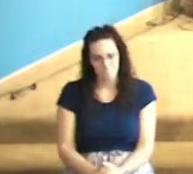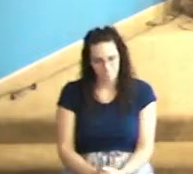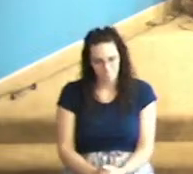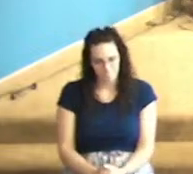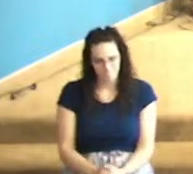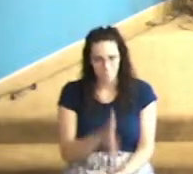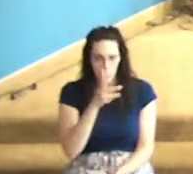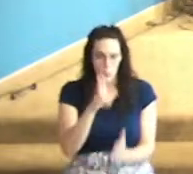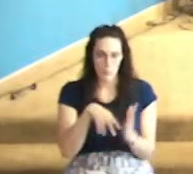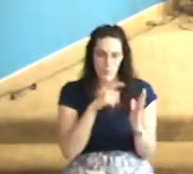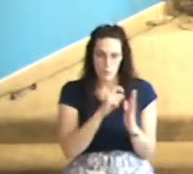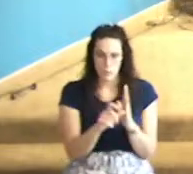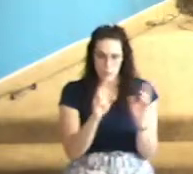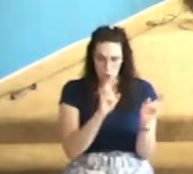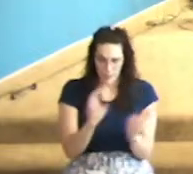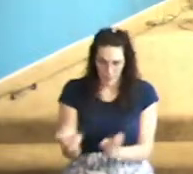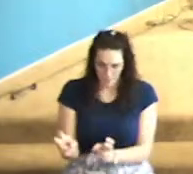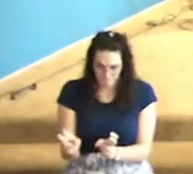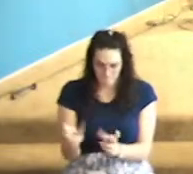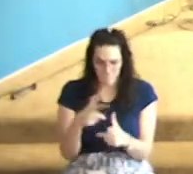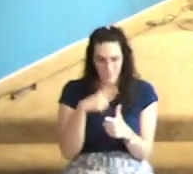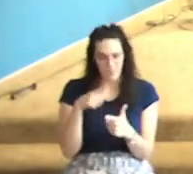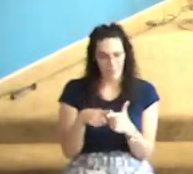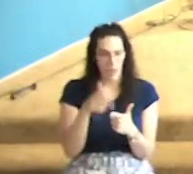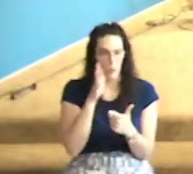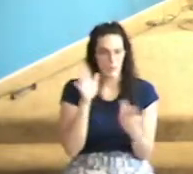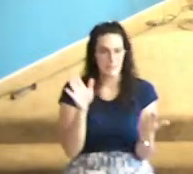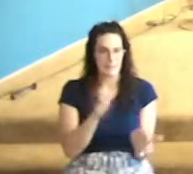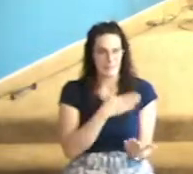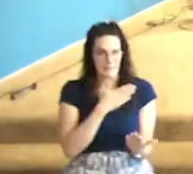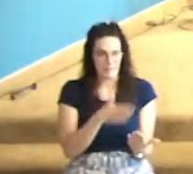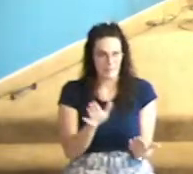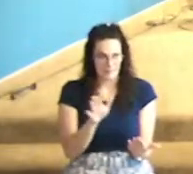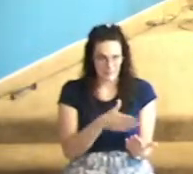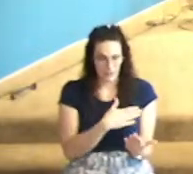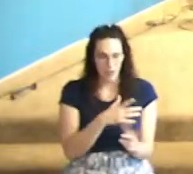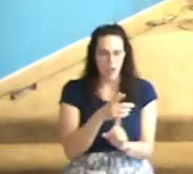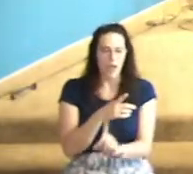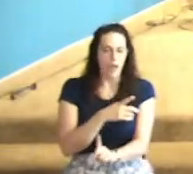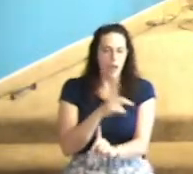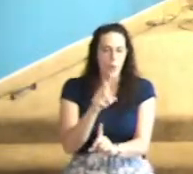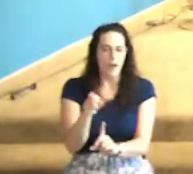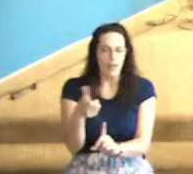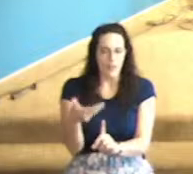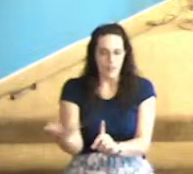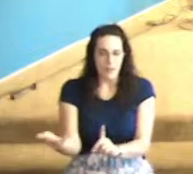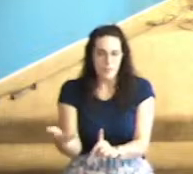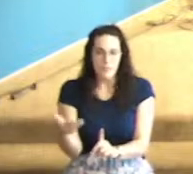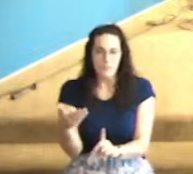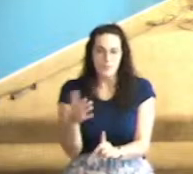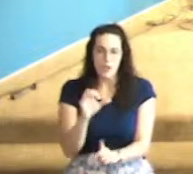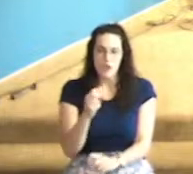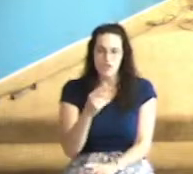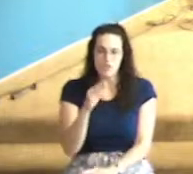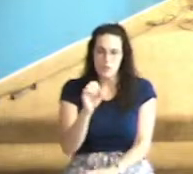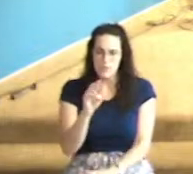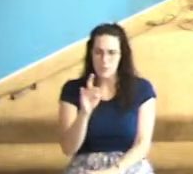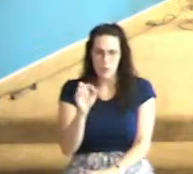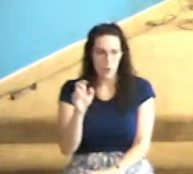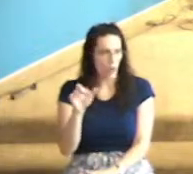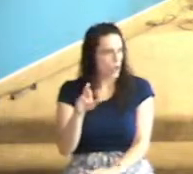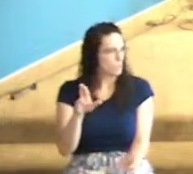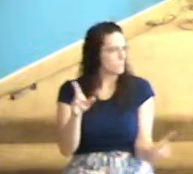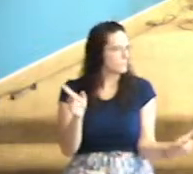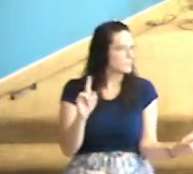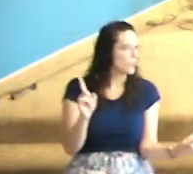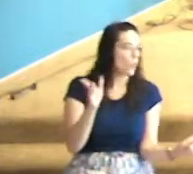our scripture theme, and then we will sing. One other thing, Chris Mueller, wherever Chris is, will have the